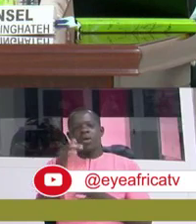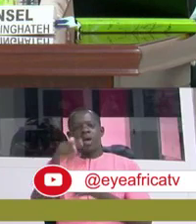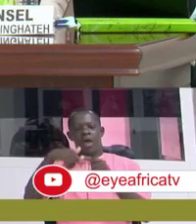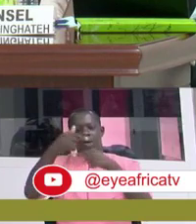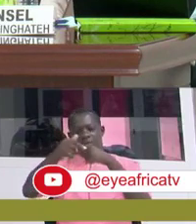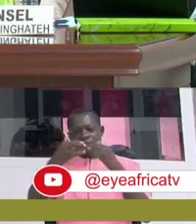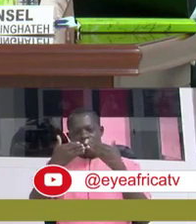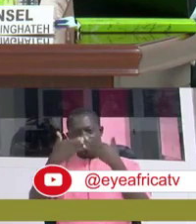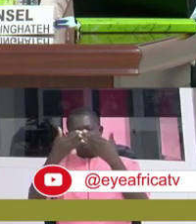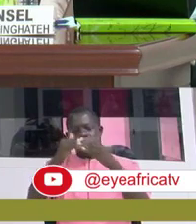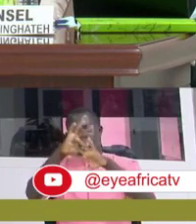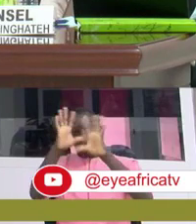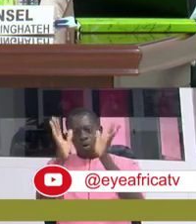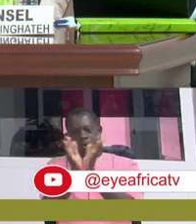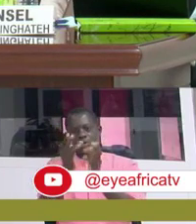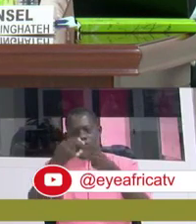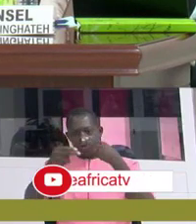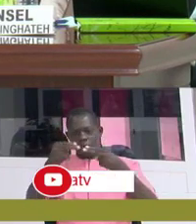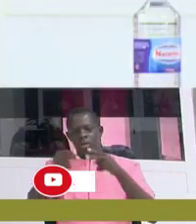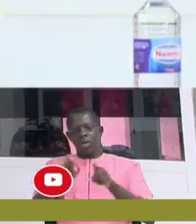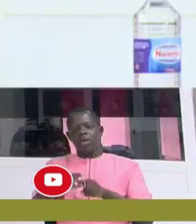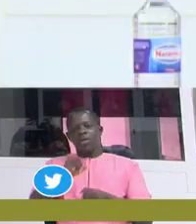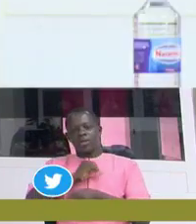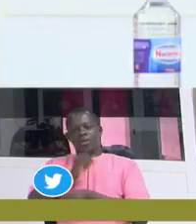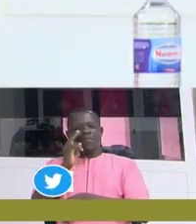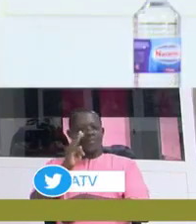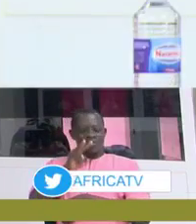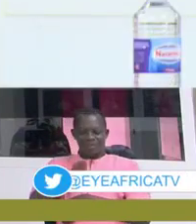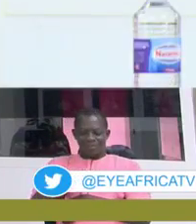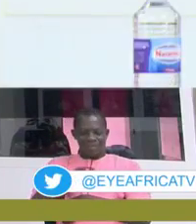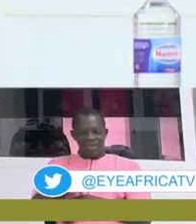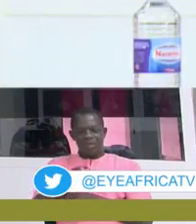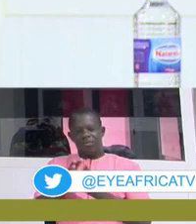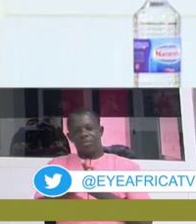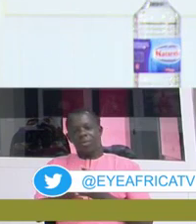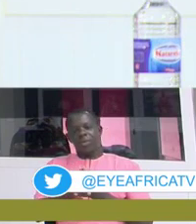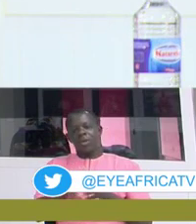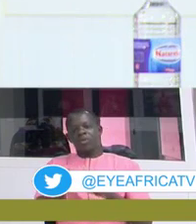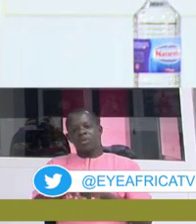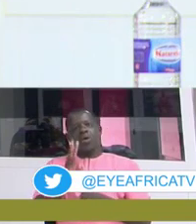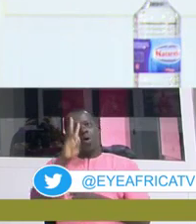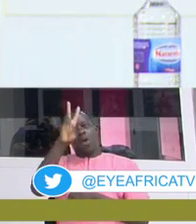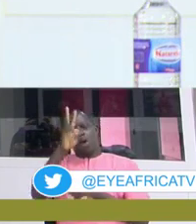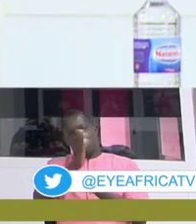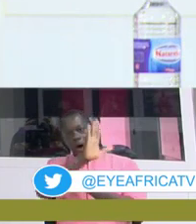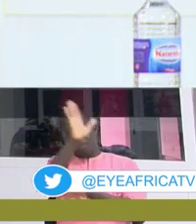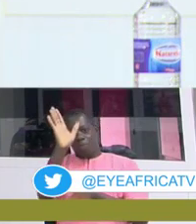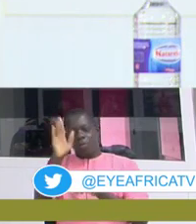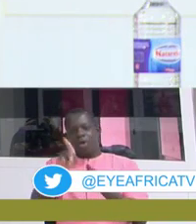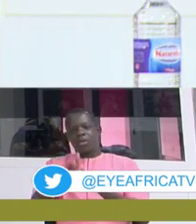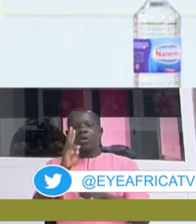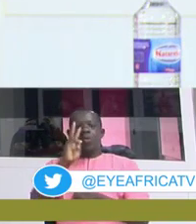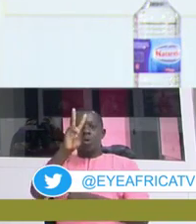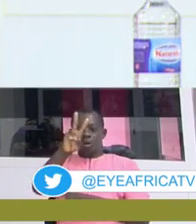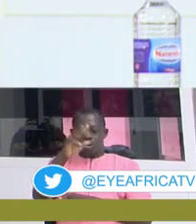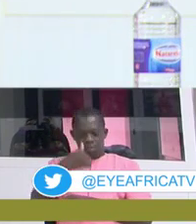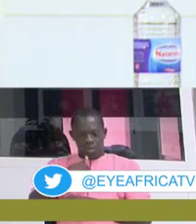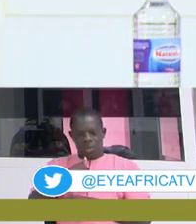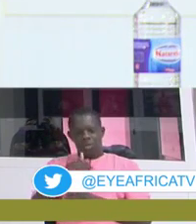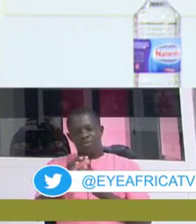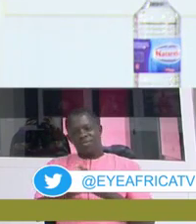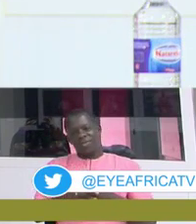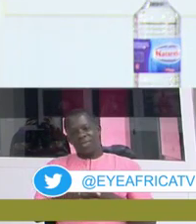After I told him the whole story, he looked down. I santo jube. He looked up. I jube. He looked at